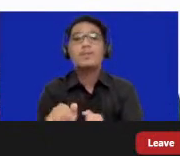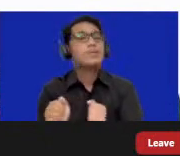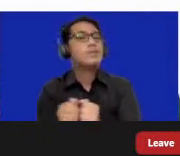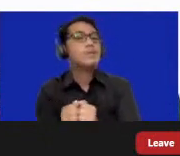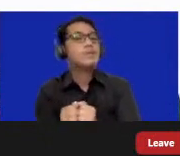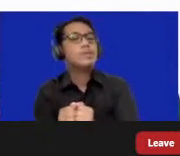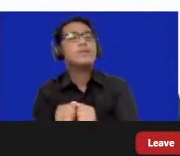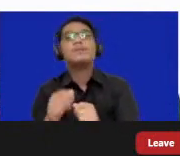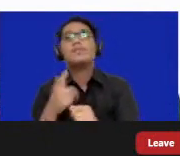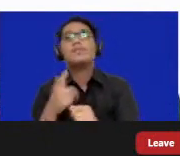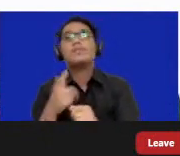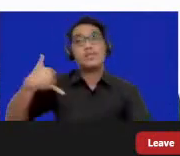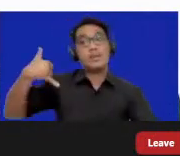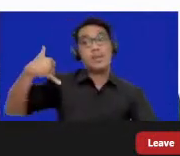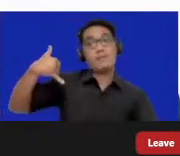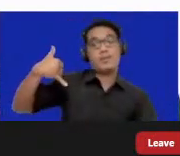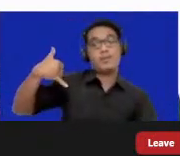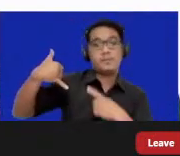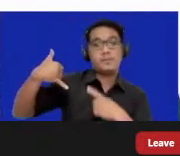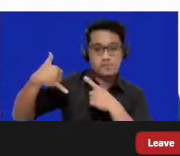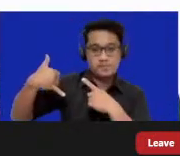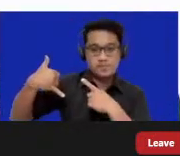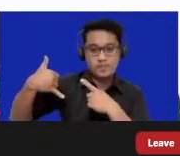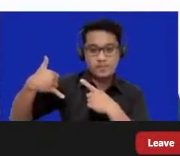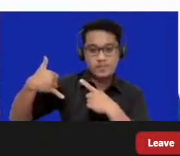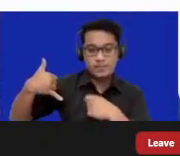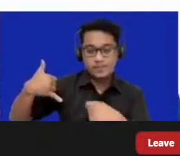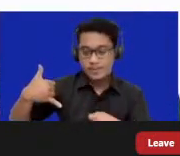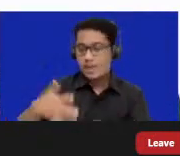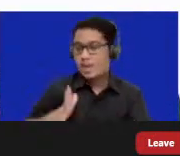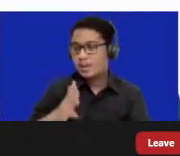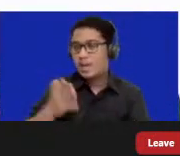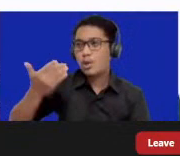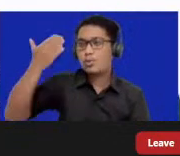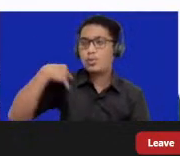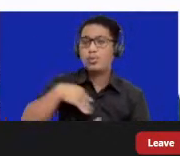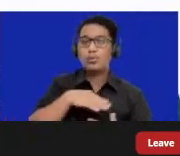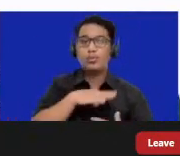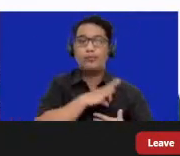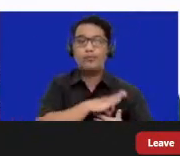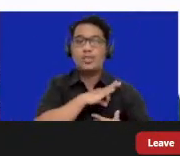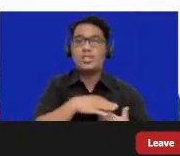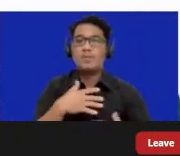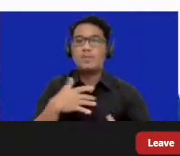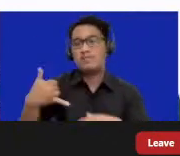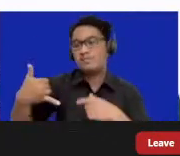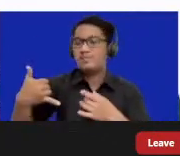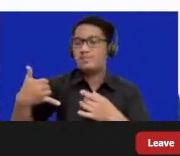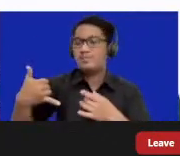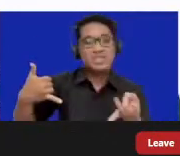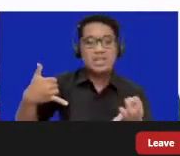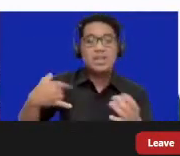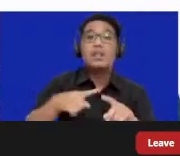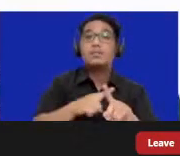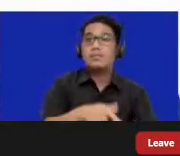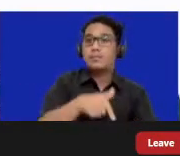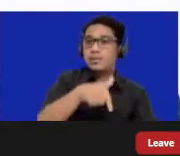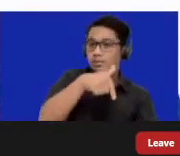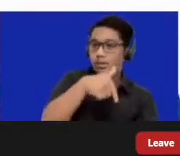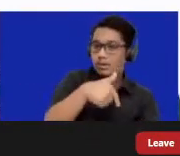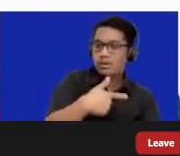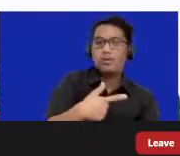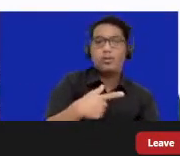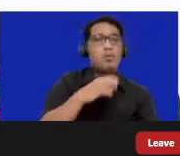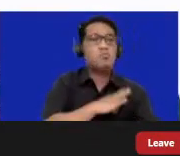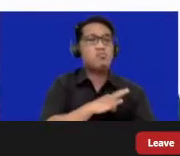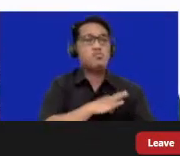We don't have to set up parallel systems if it is already there and if the private sector can provide